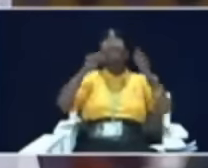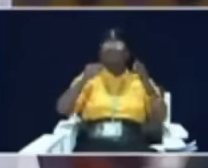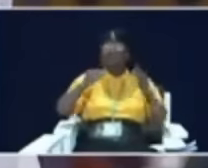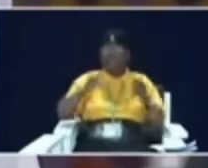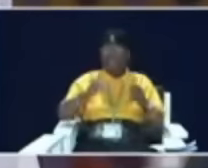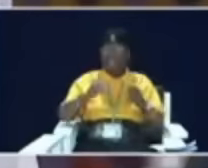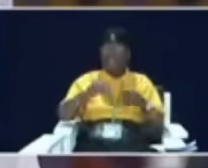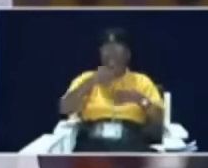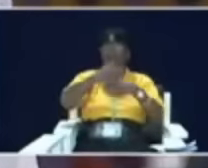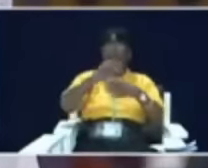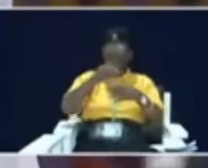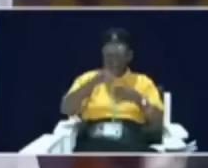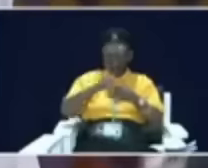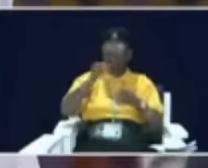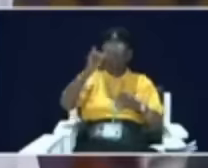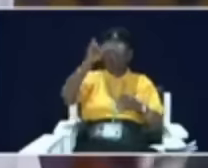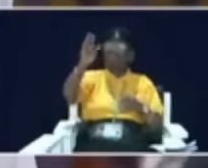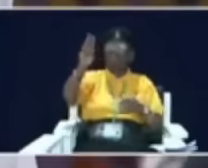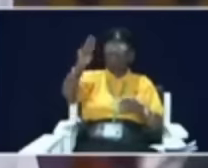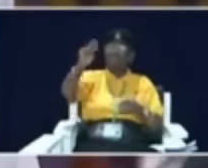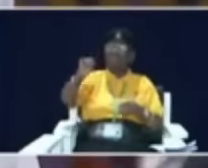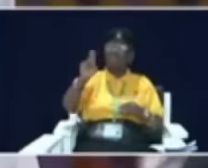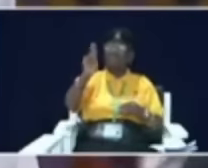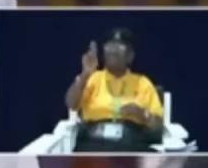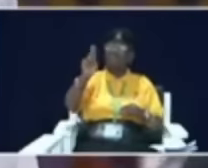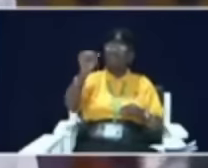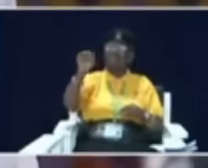And when you go to places where